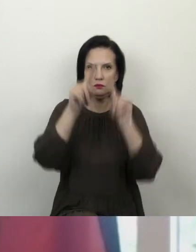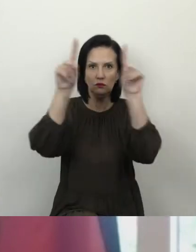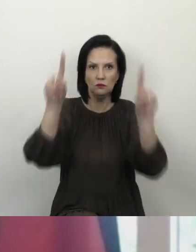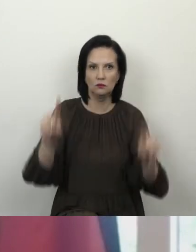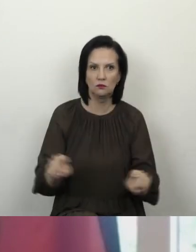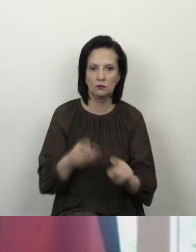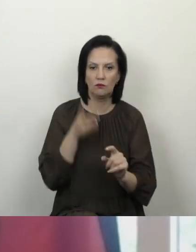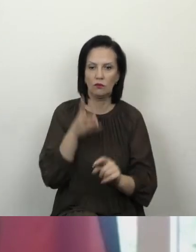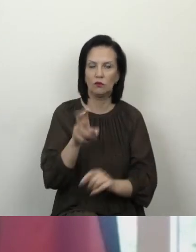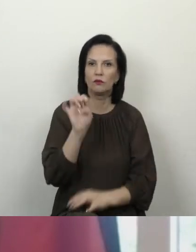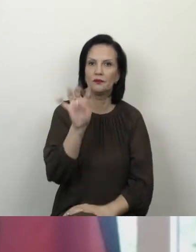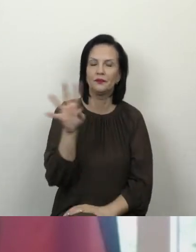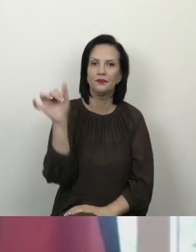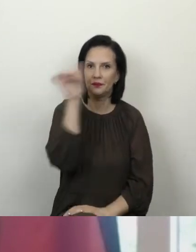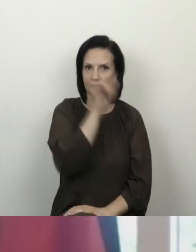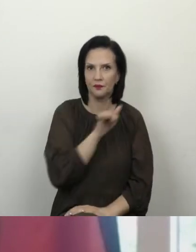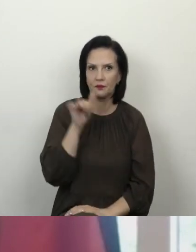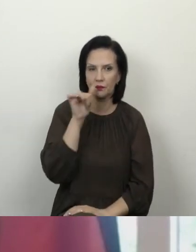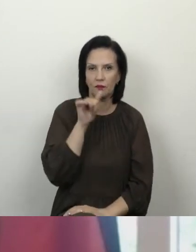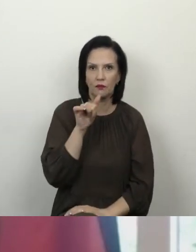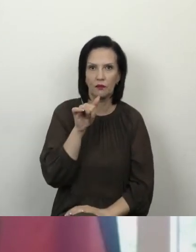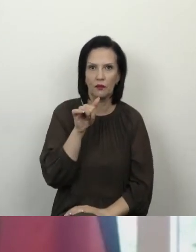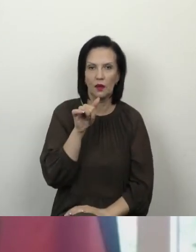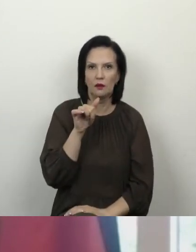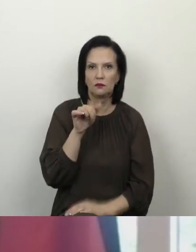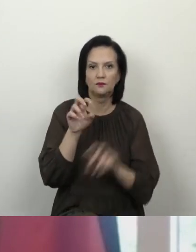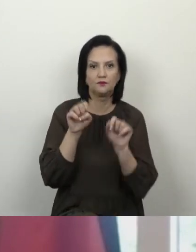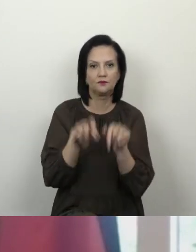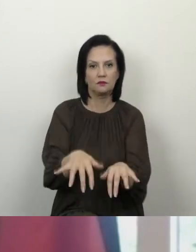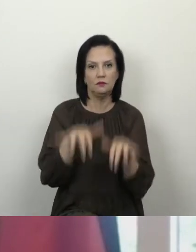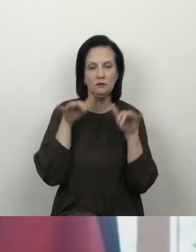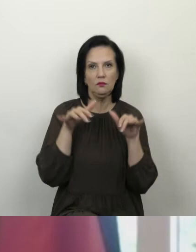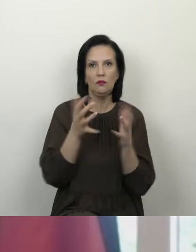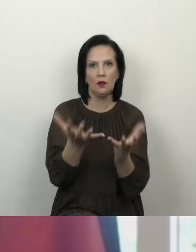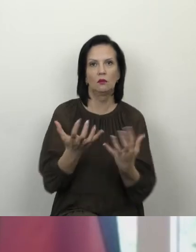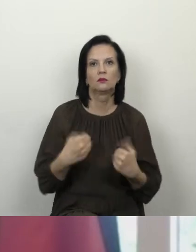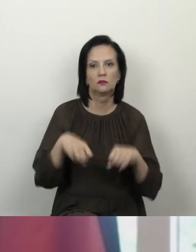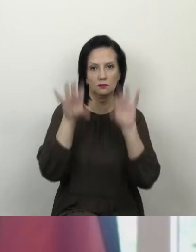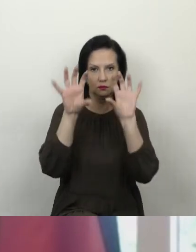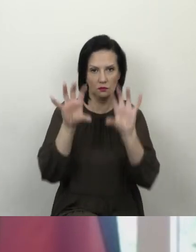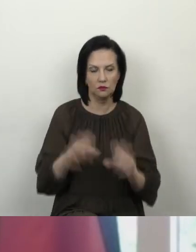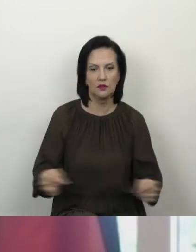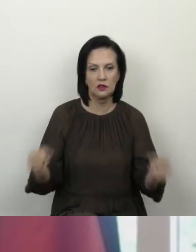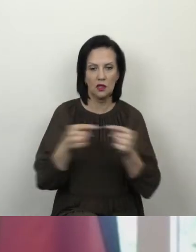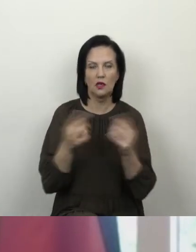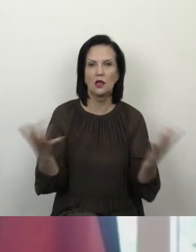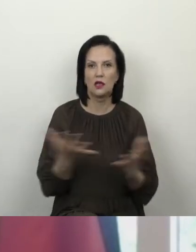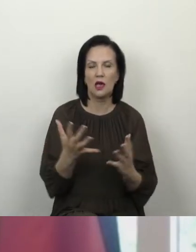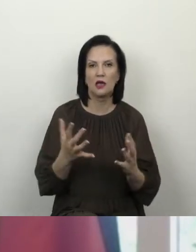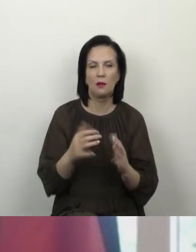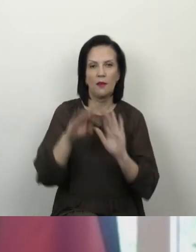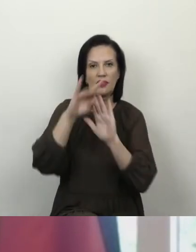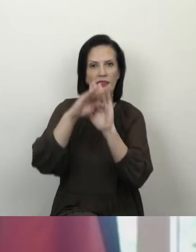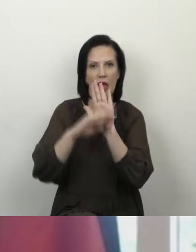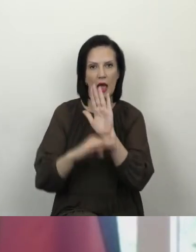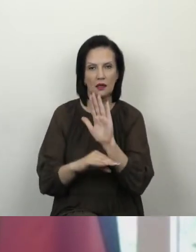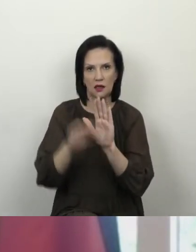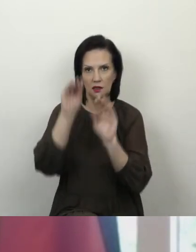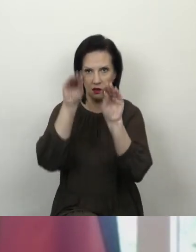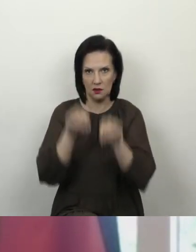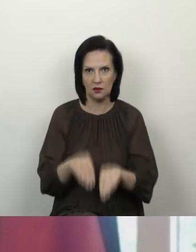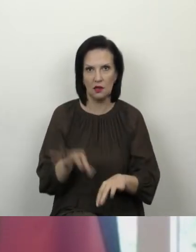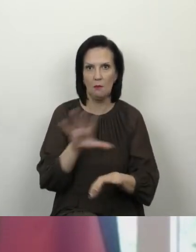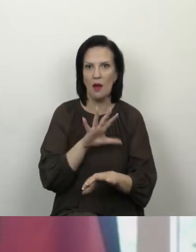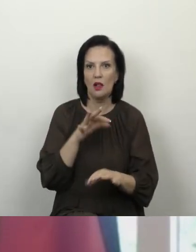2014. The Parliament had passed a law according to which the text "men and women are equal," the wording